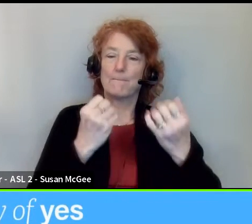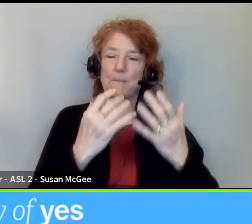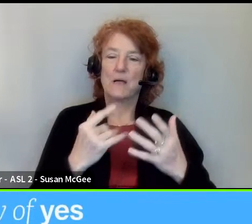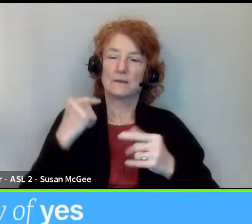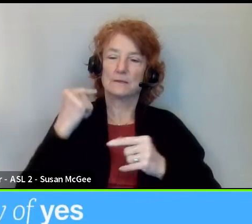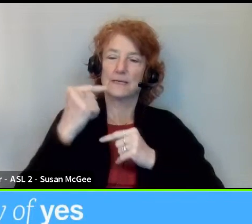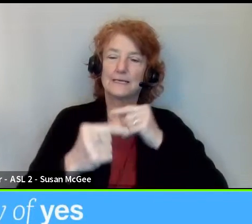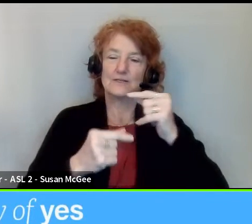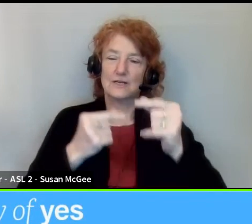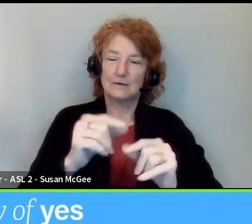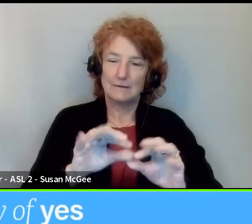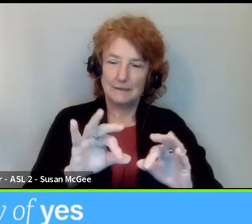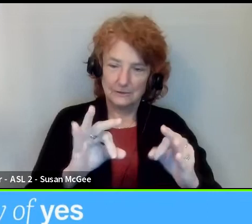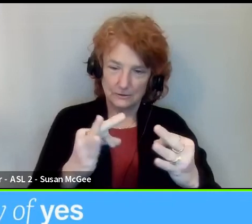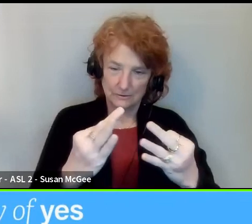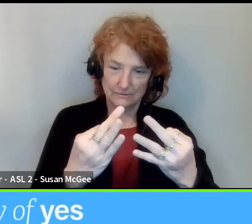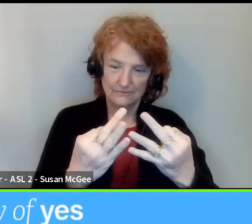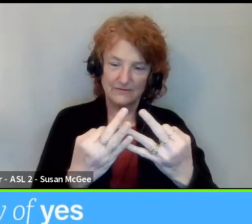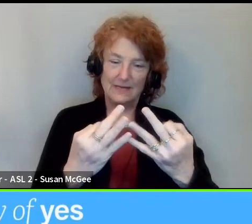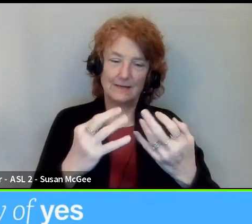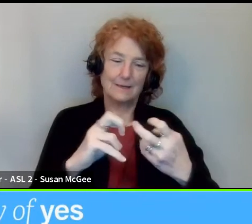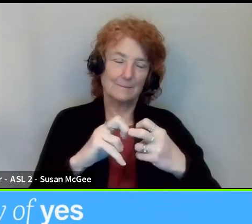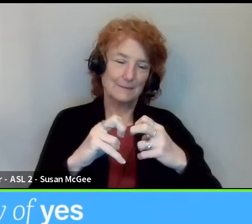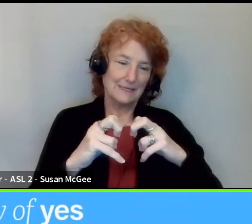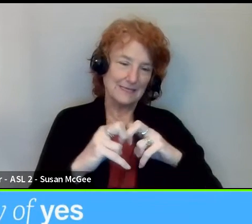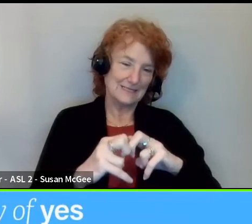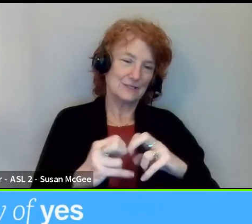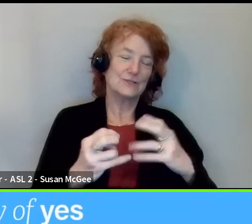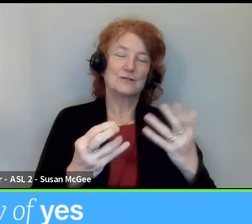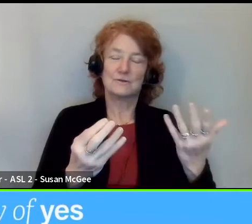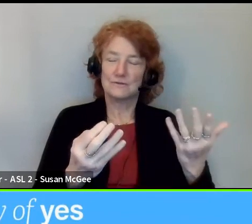you to the website for more information on those, and also please come back next month to hear more.